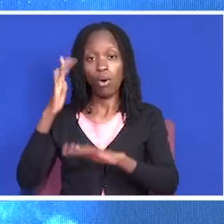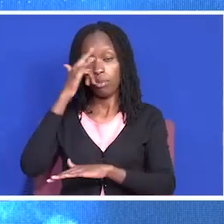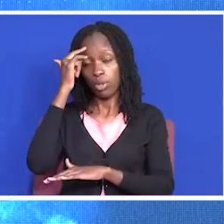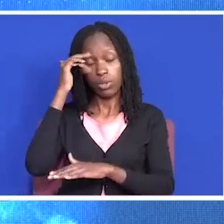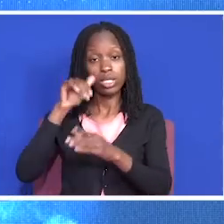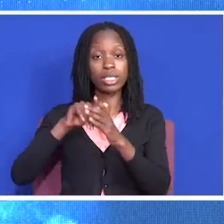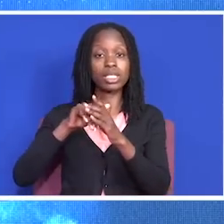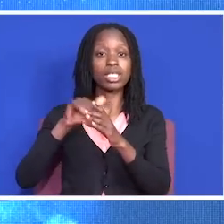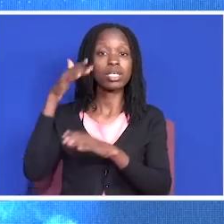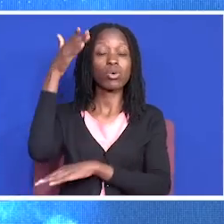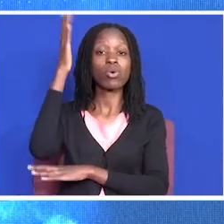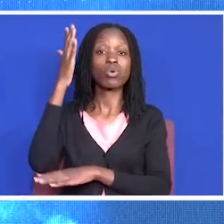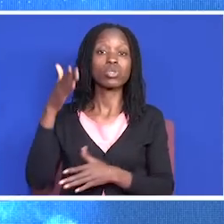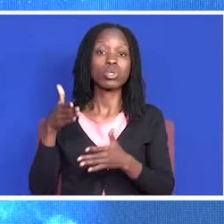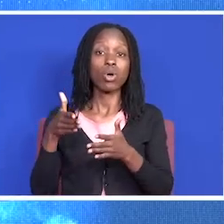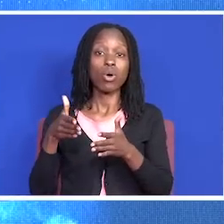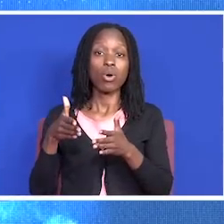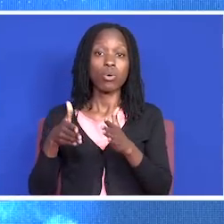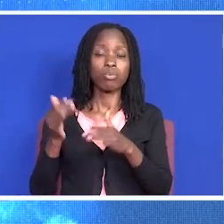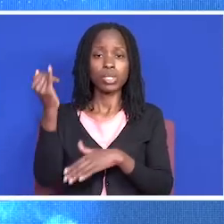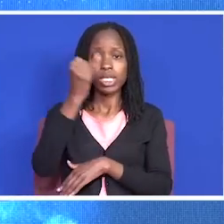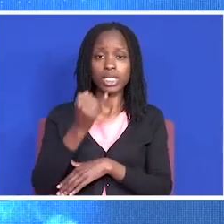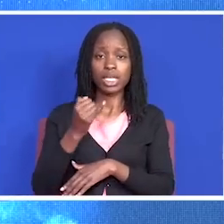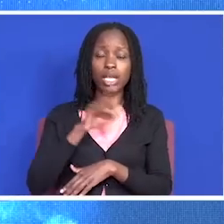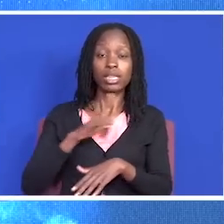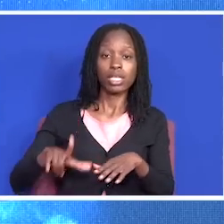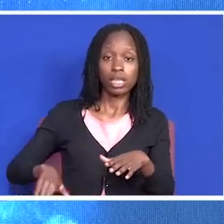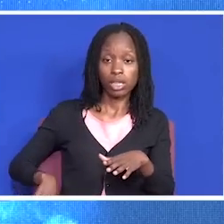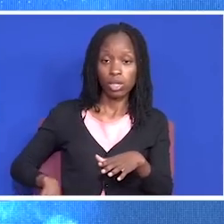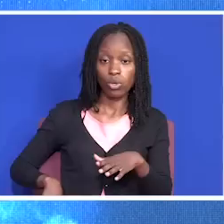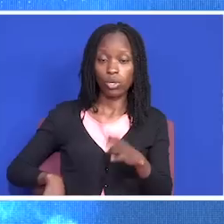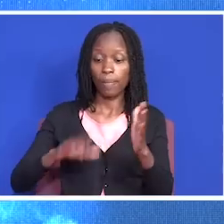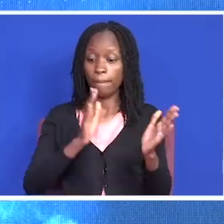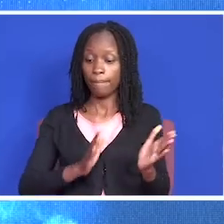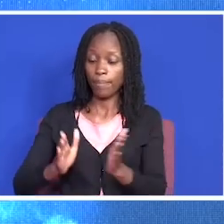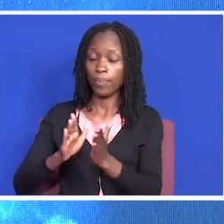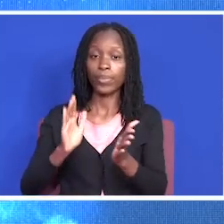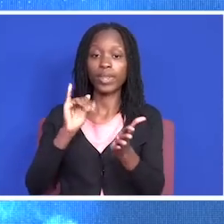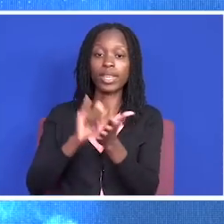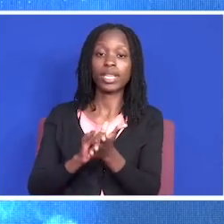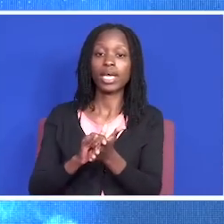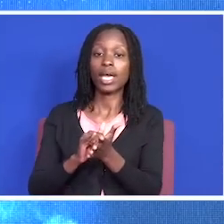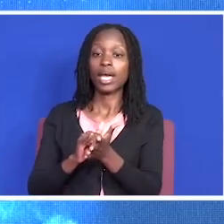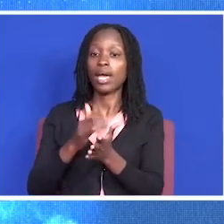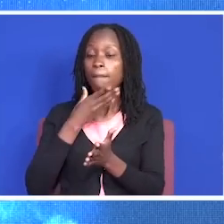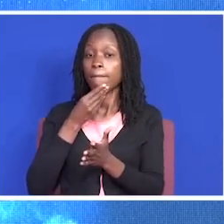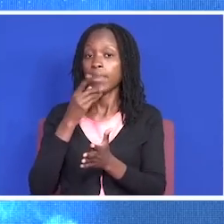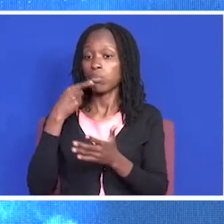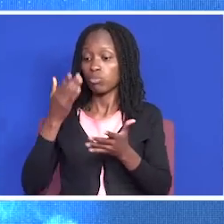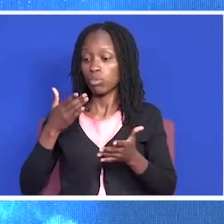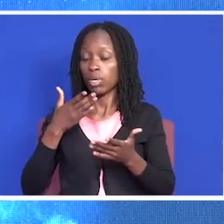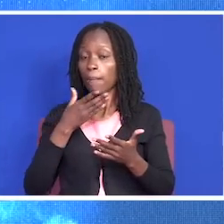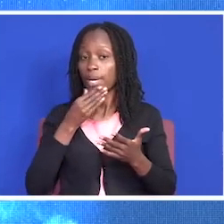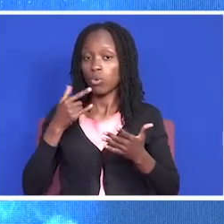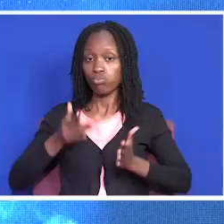Because in God's design, he designed that the men who give birth to